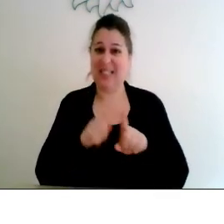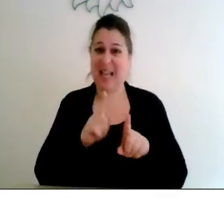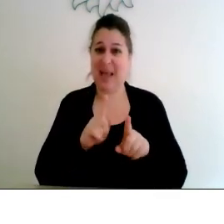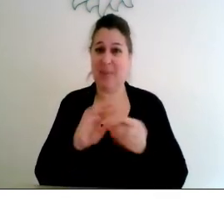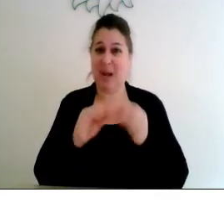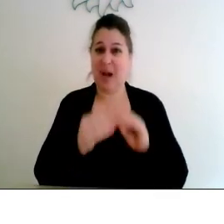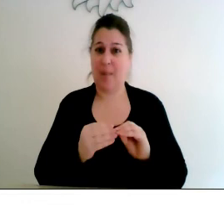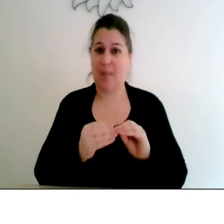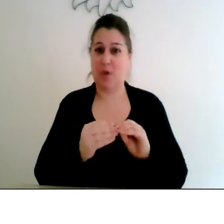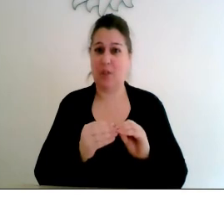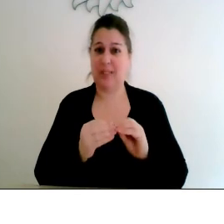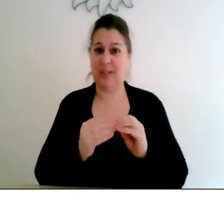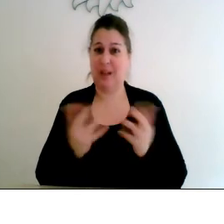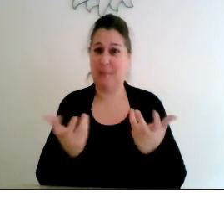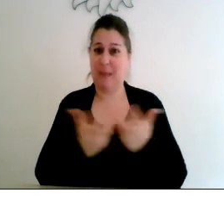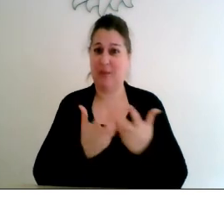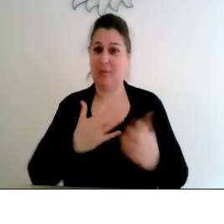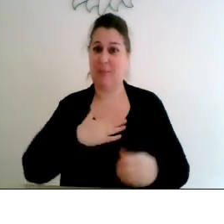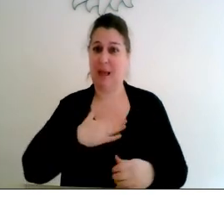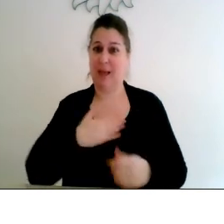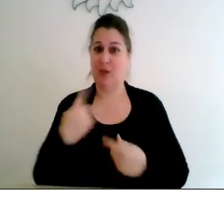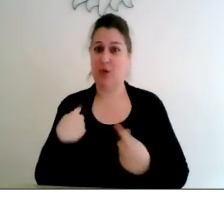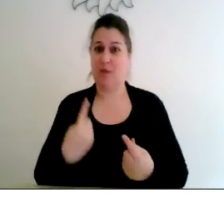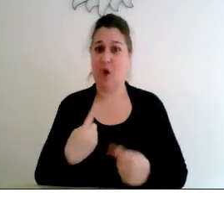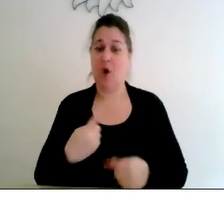right, left to right.